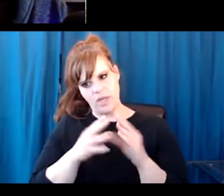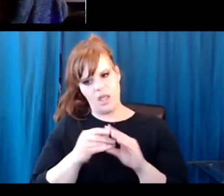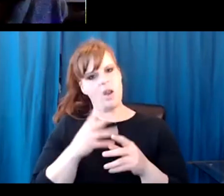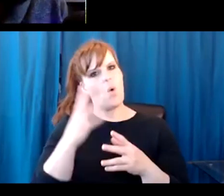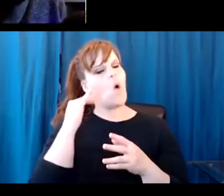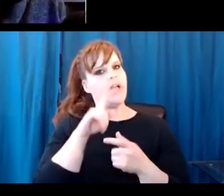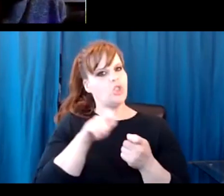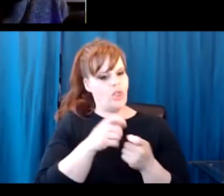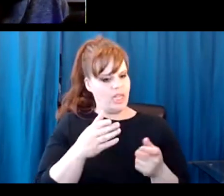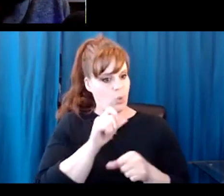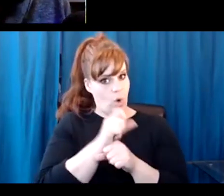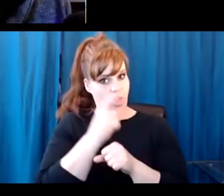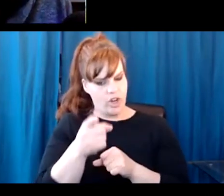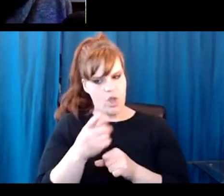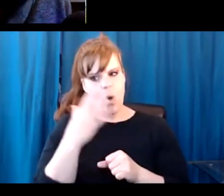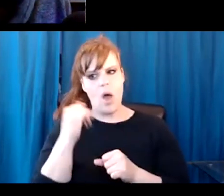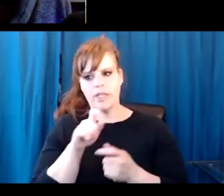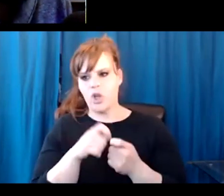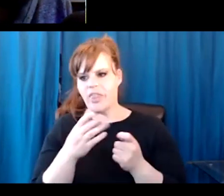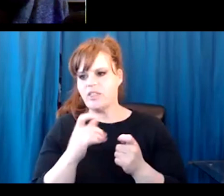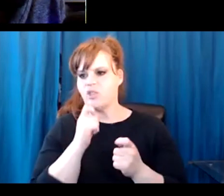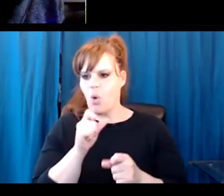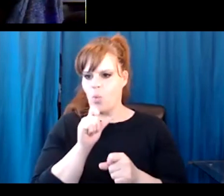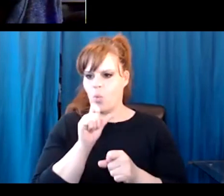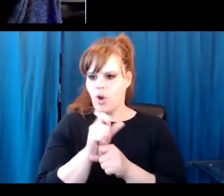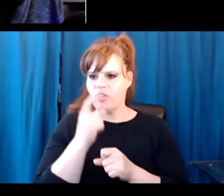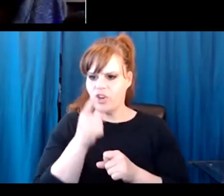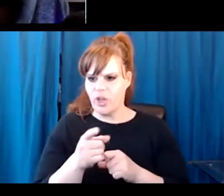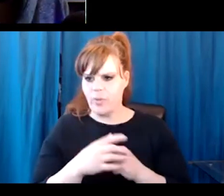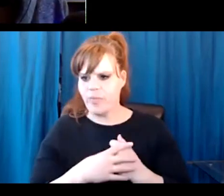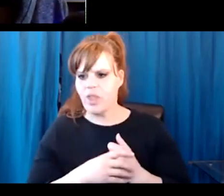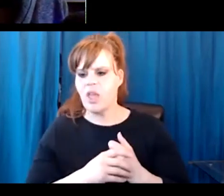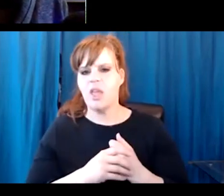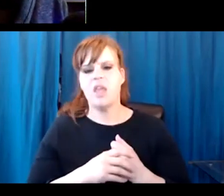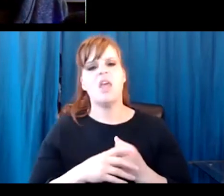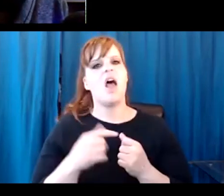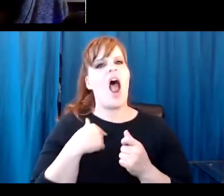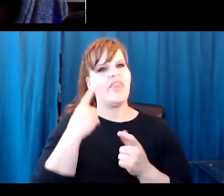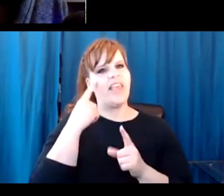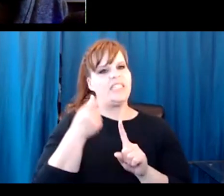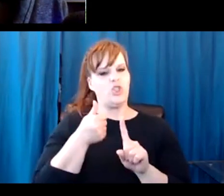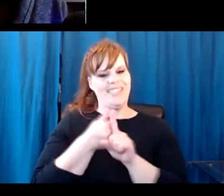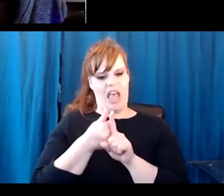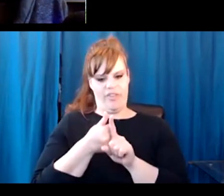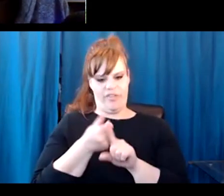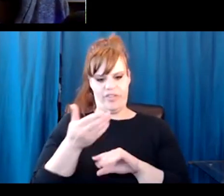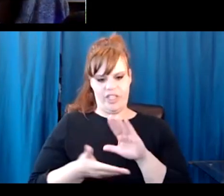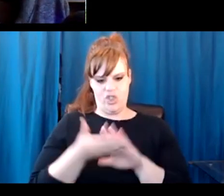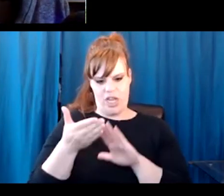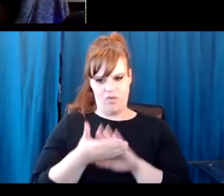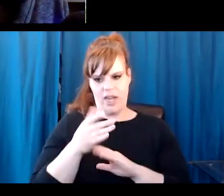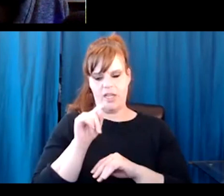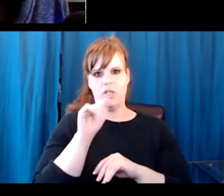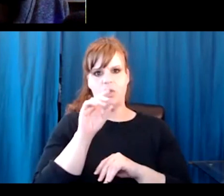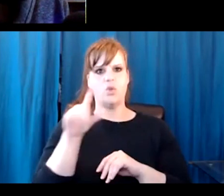you. And that, in a sense, is sort of a self-generated toolkit, right? Like, I'm